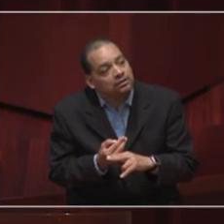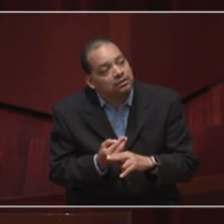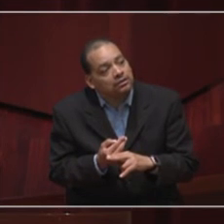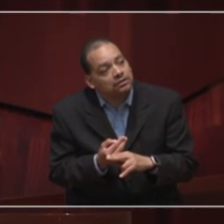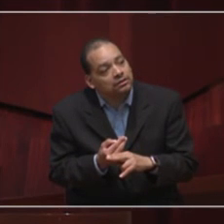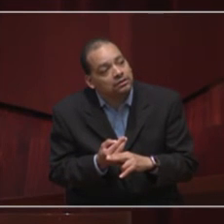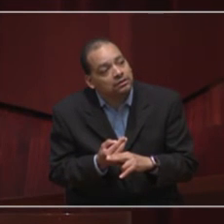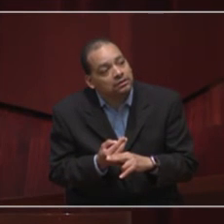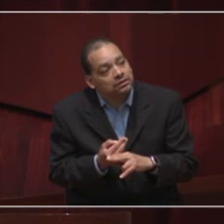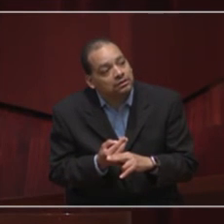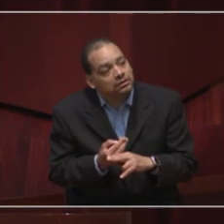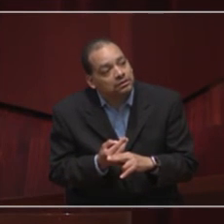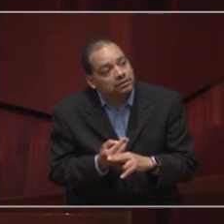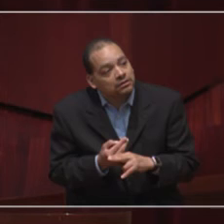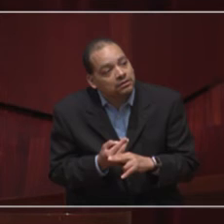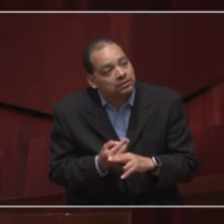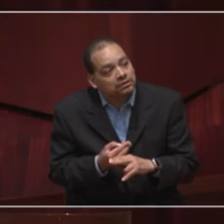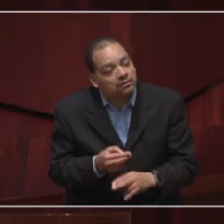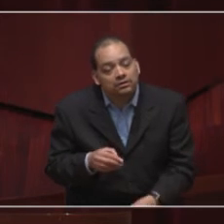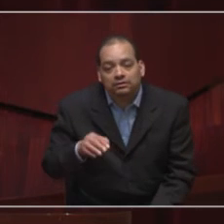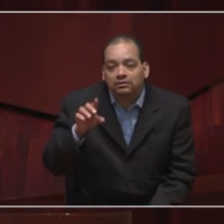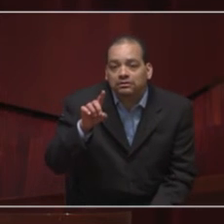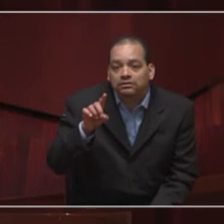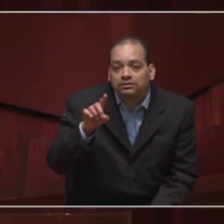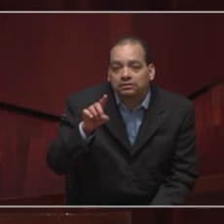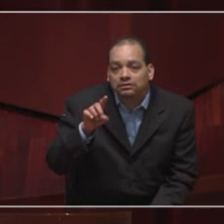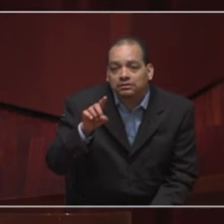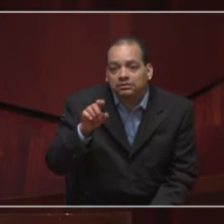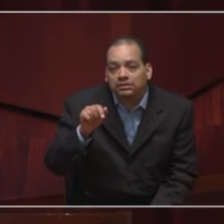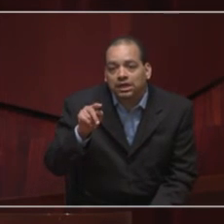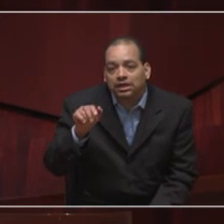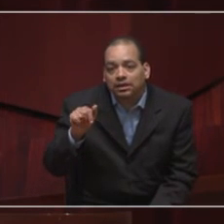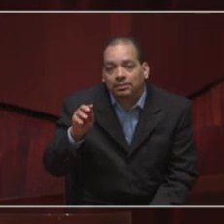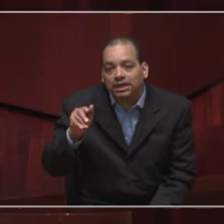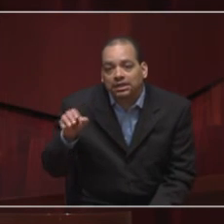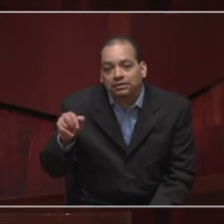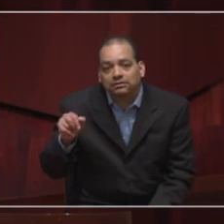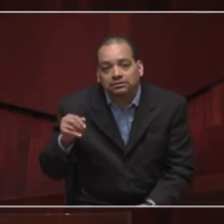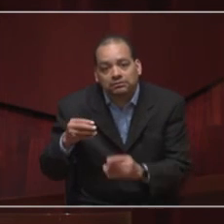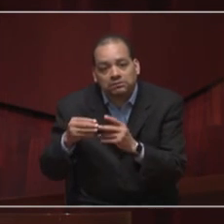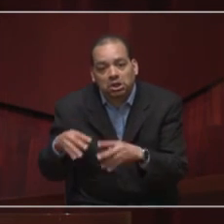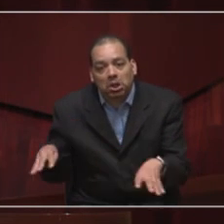sort of a database dump for analytics. Where periodically we ask